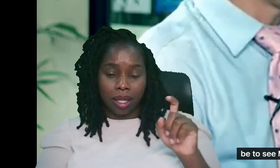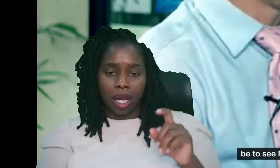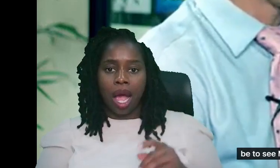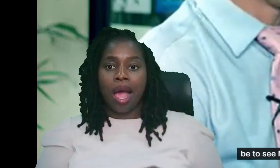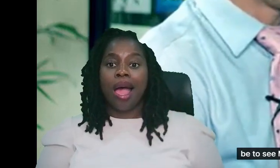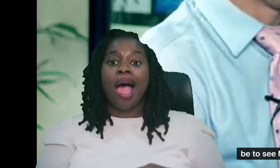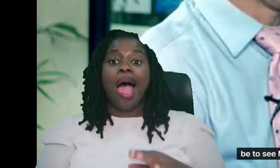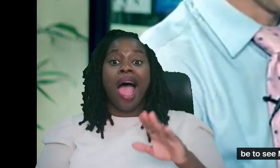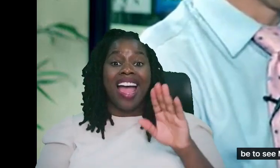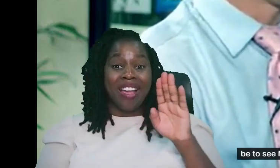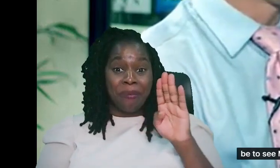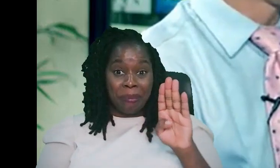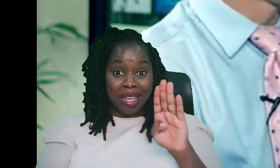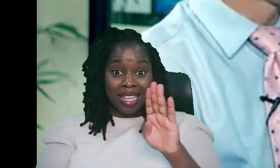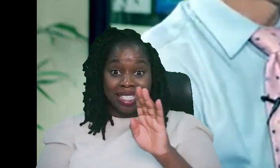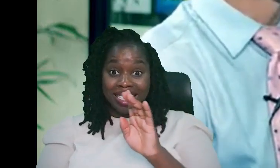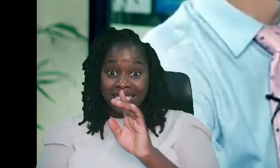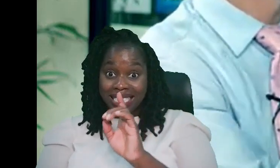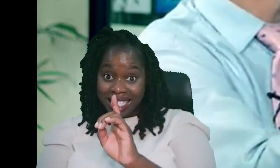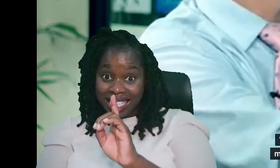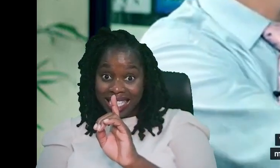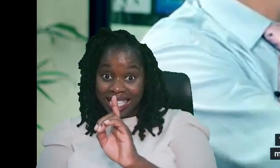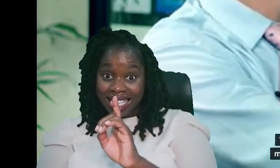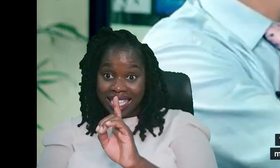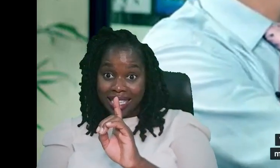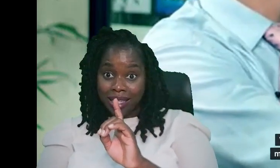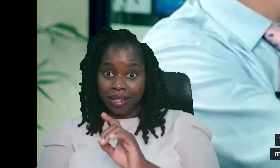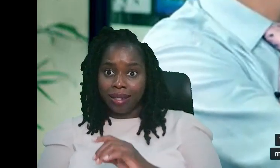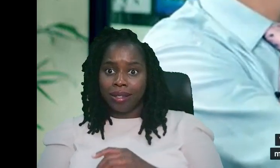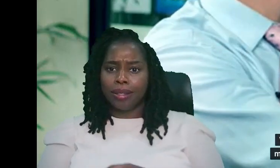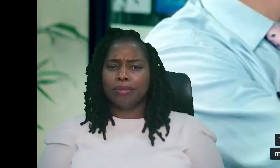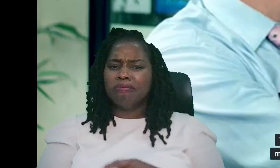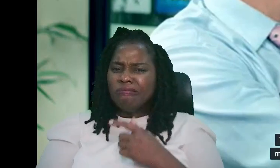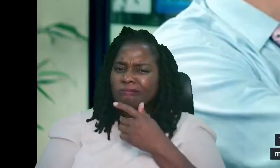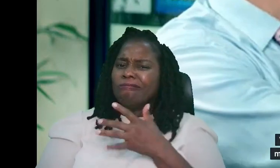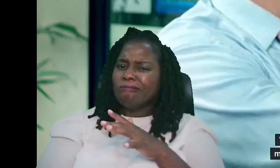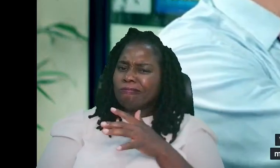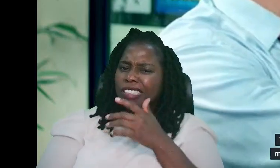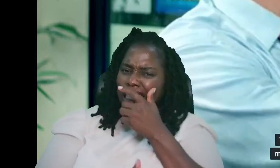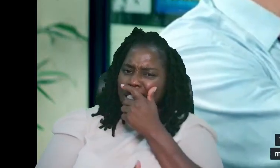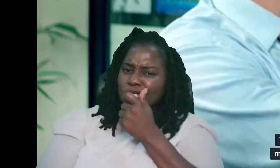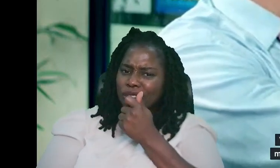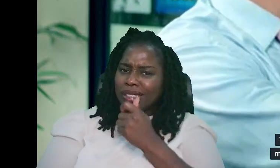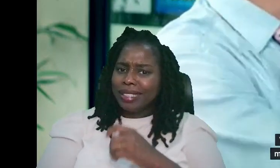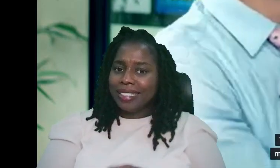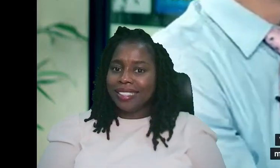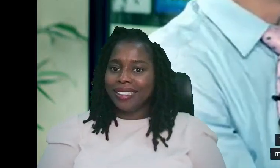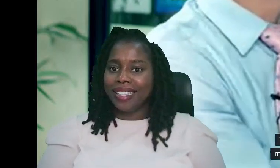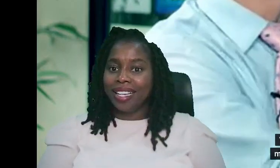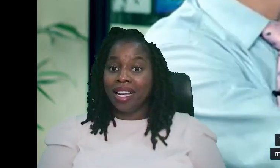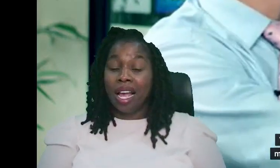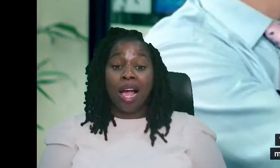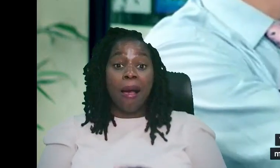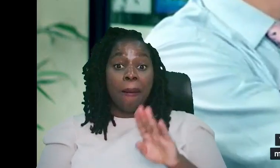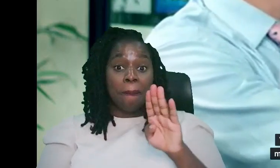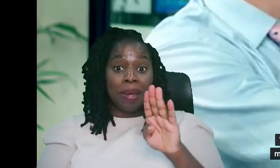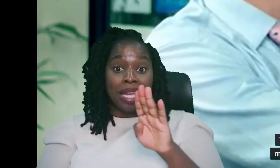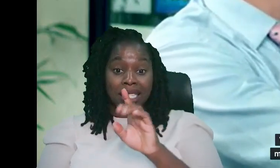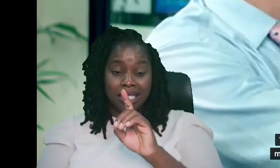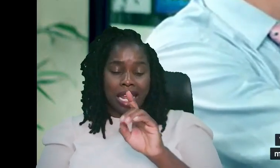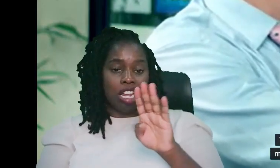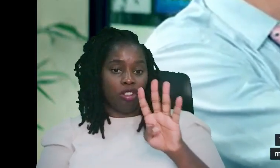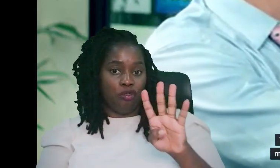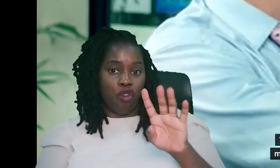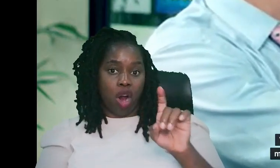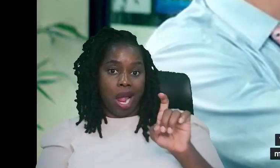And B to D, very interesting. B to D is 4x